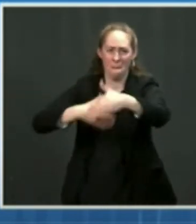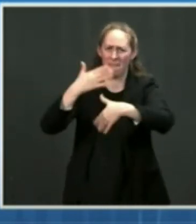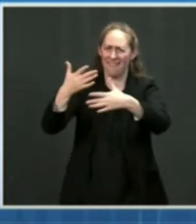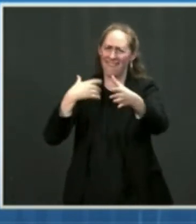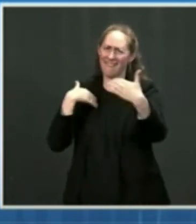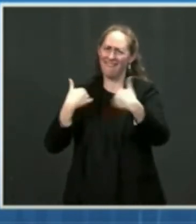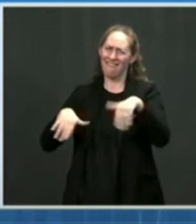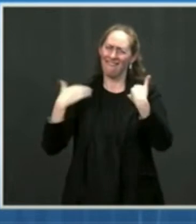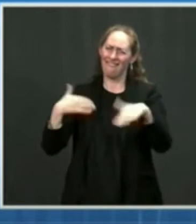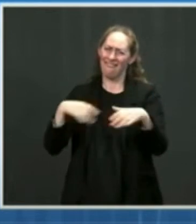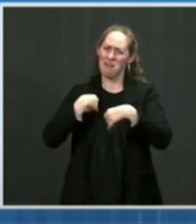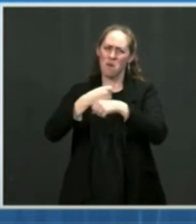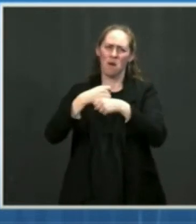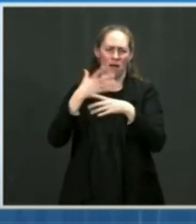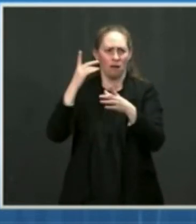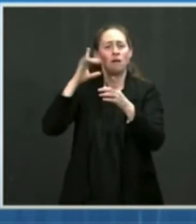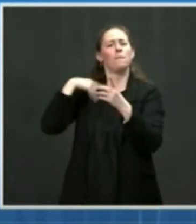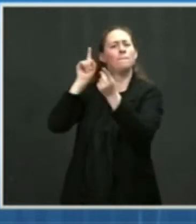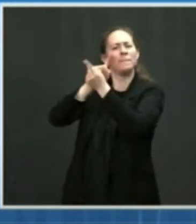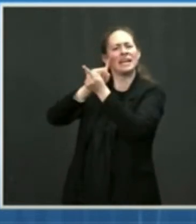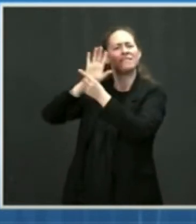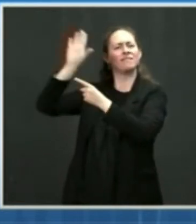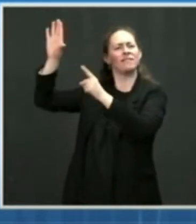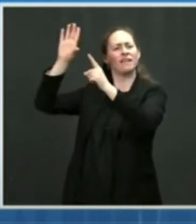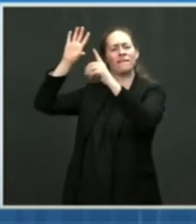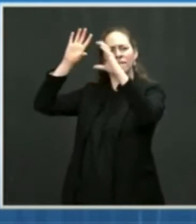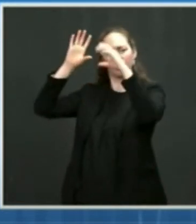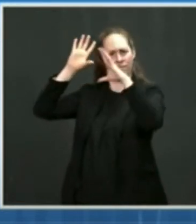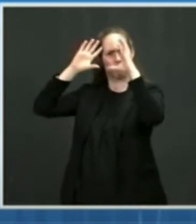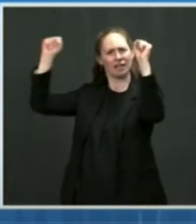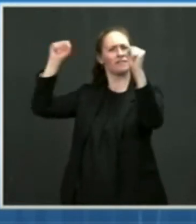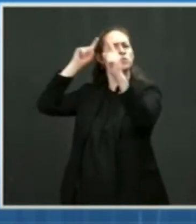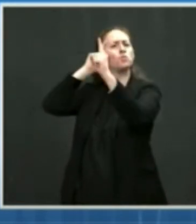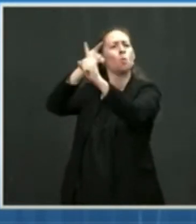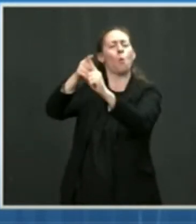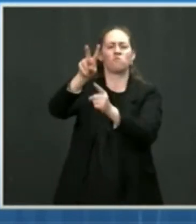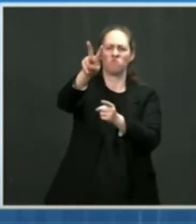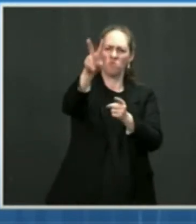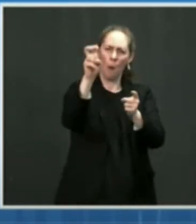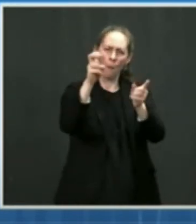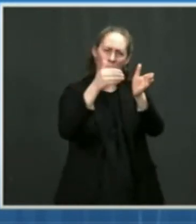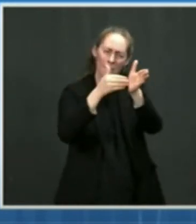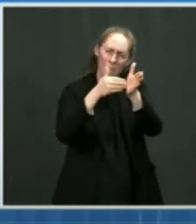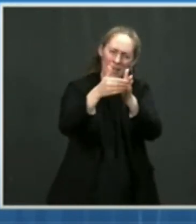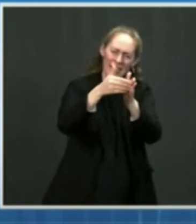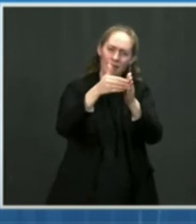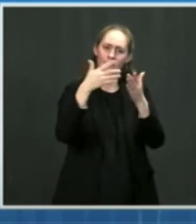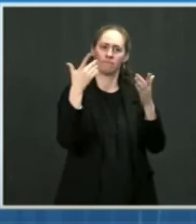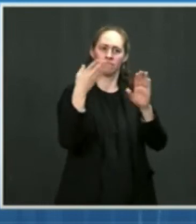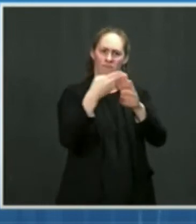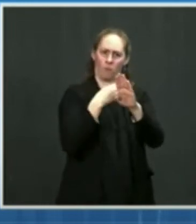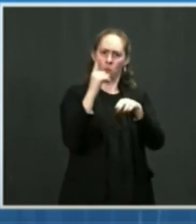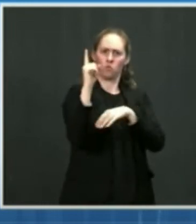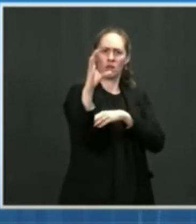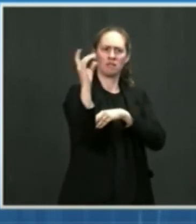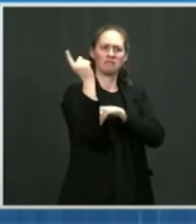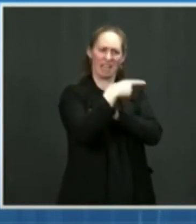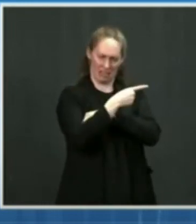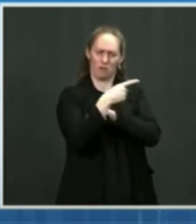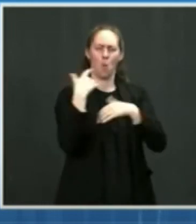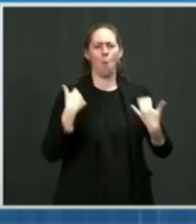the president's goal of 200 million vaccinations in the first 100 days. I want to reflect for just a moment on